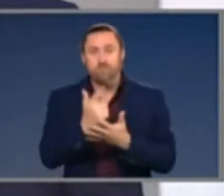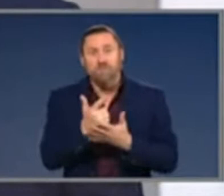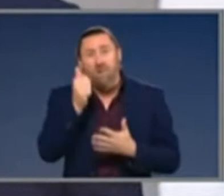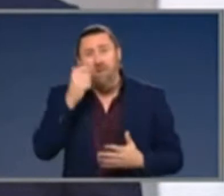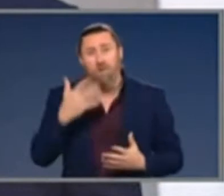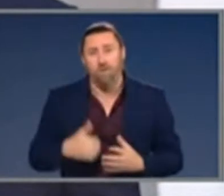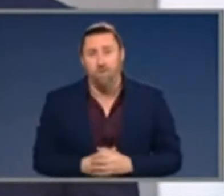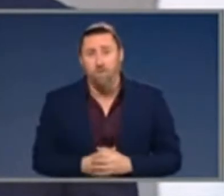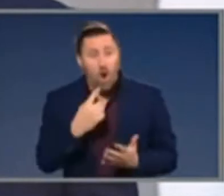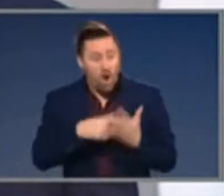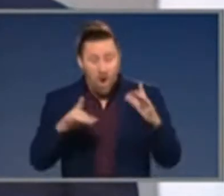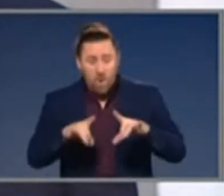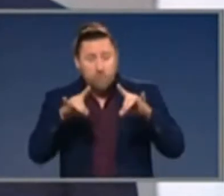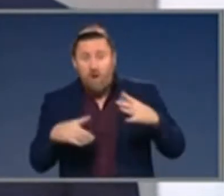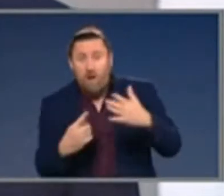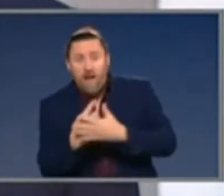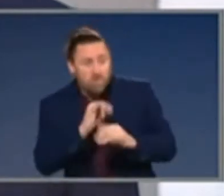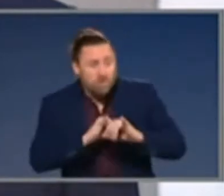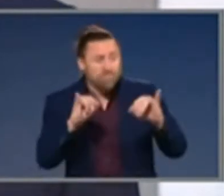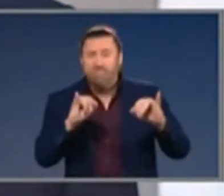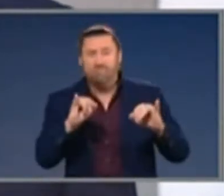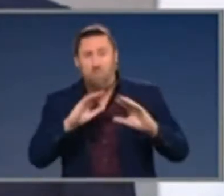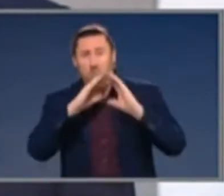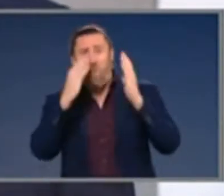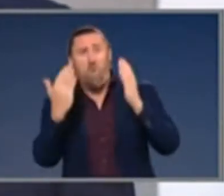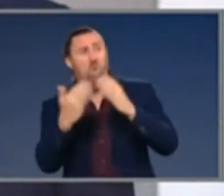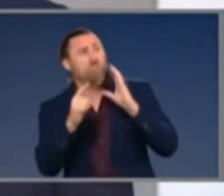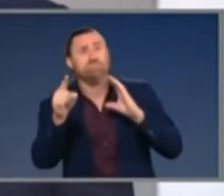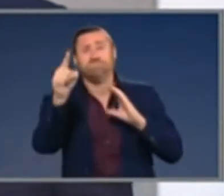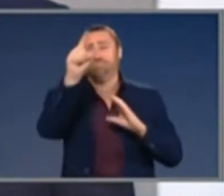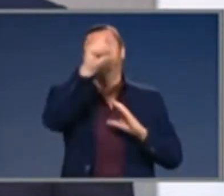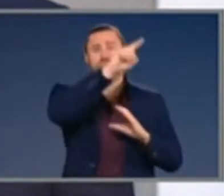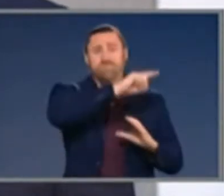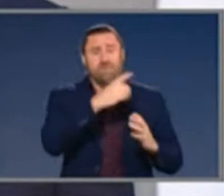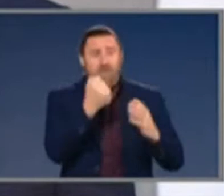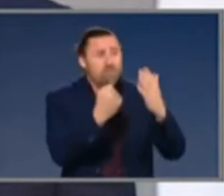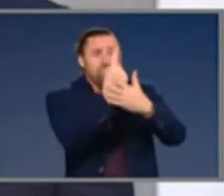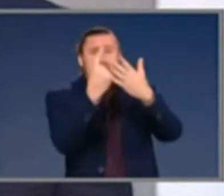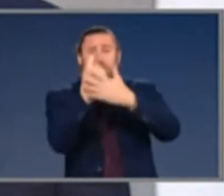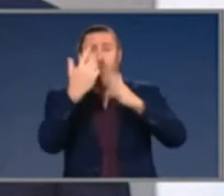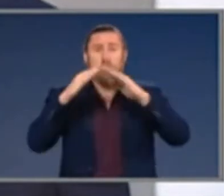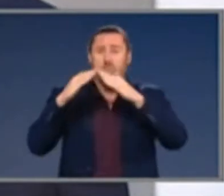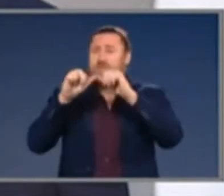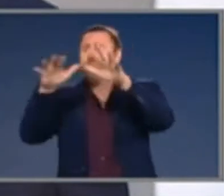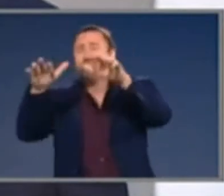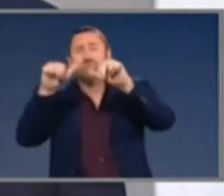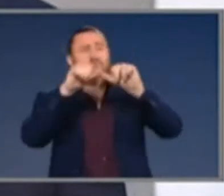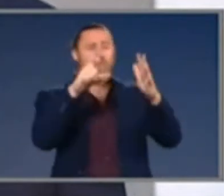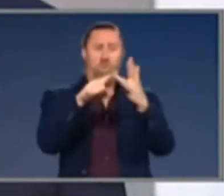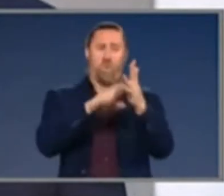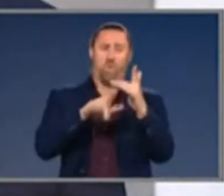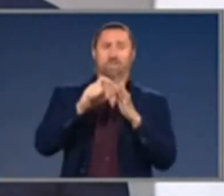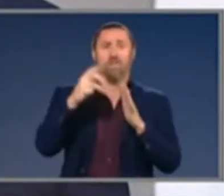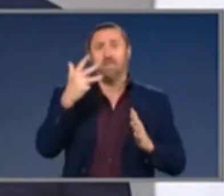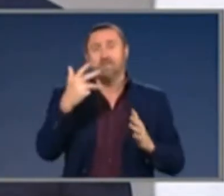Australia, and indeed in every country in the world where there is sustained community transmission, it is inevitable that